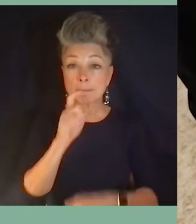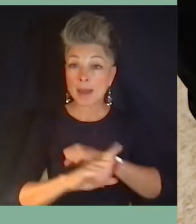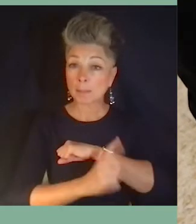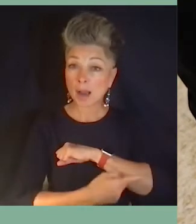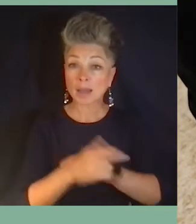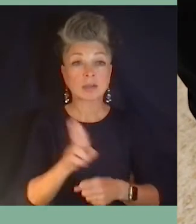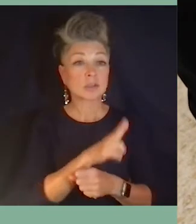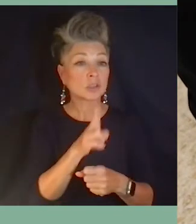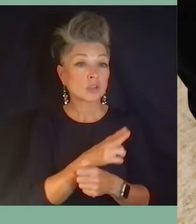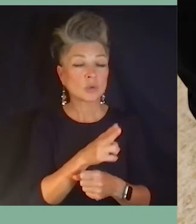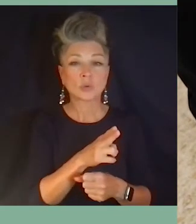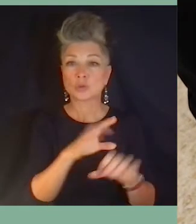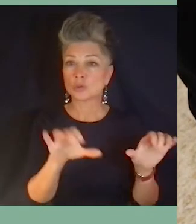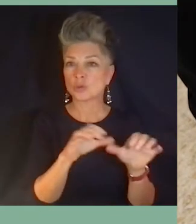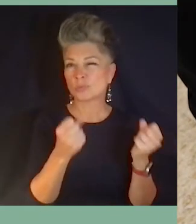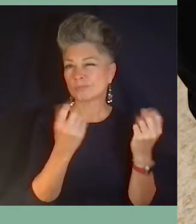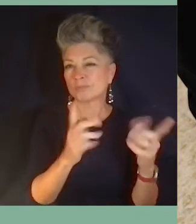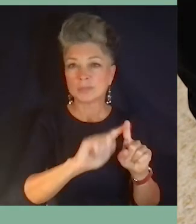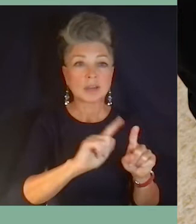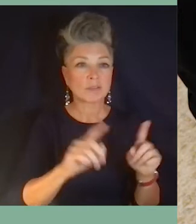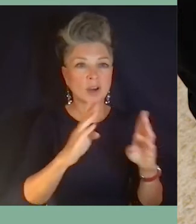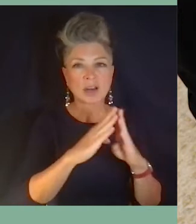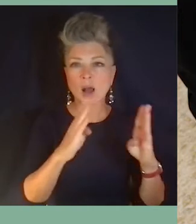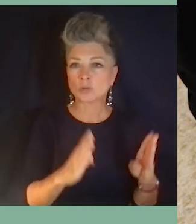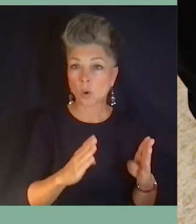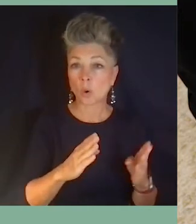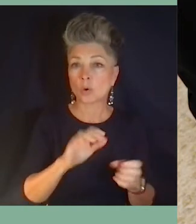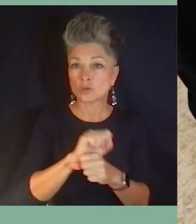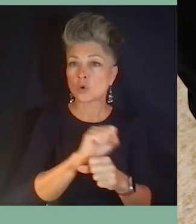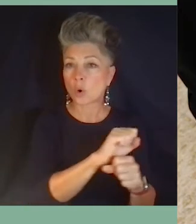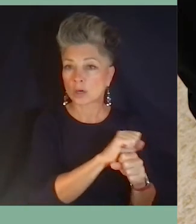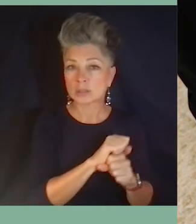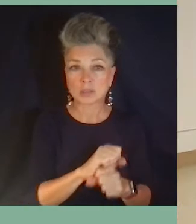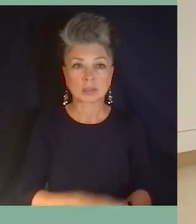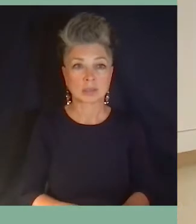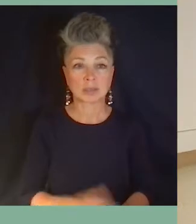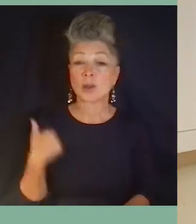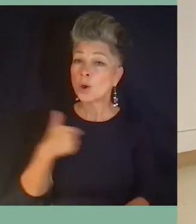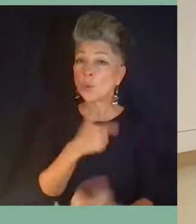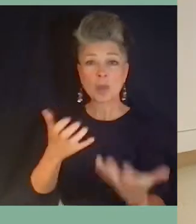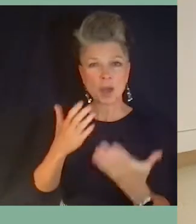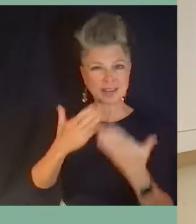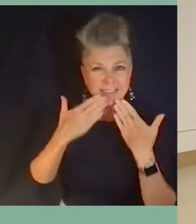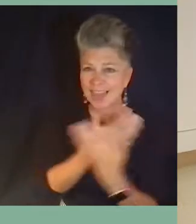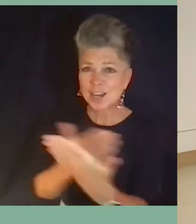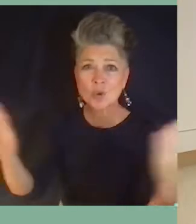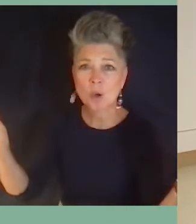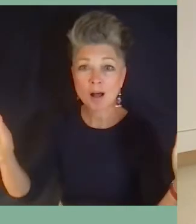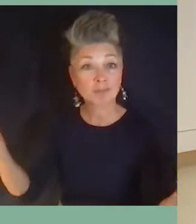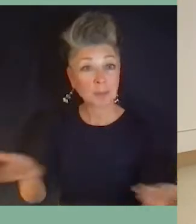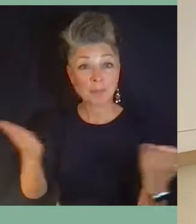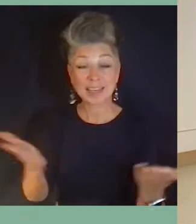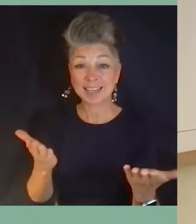metal bucket which is used to do a lot of different household chores. We want to thank you all for